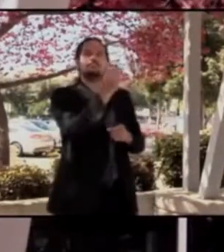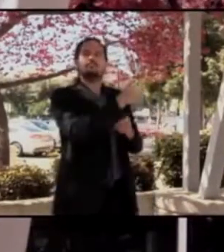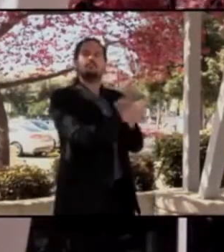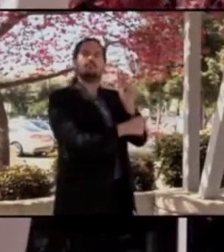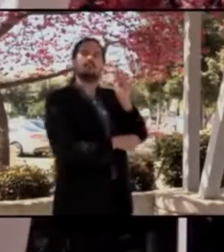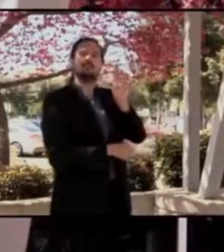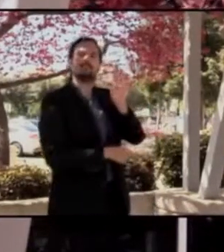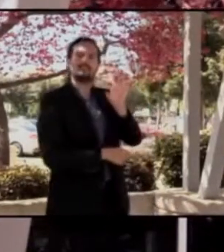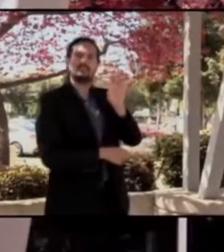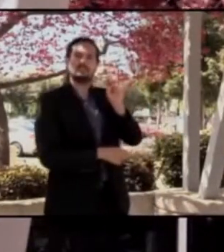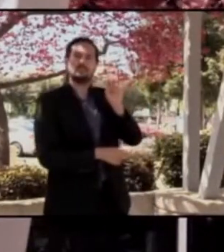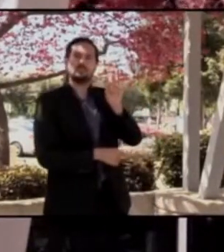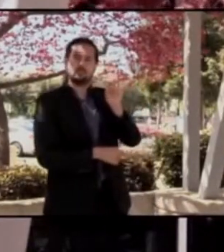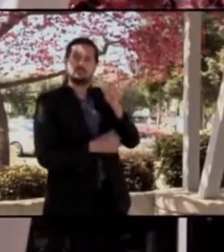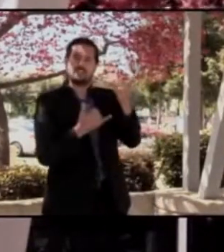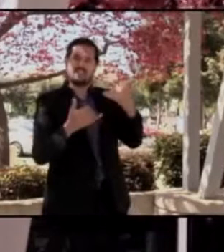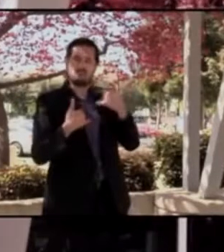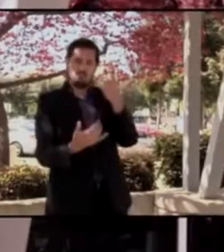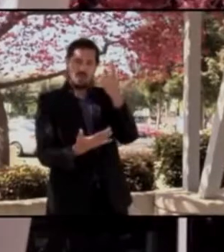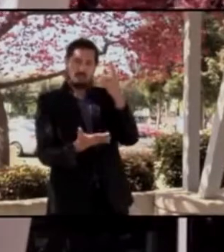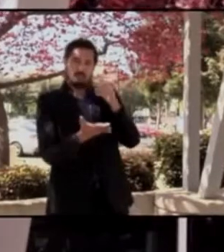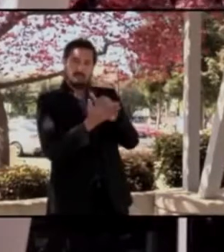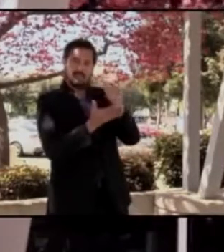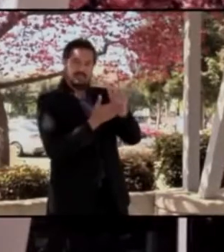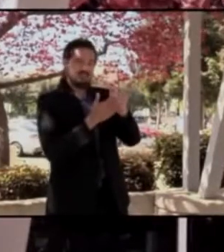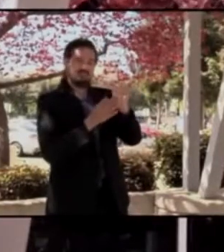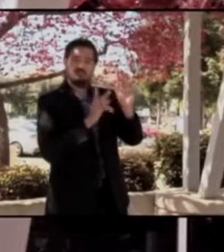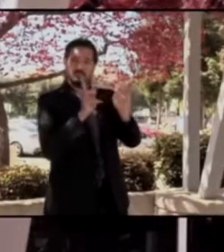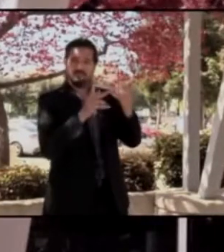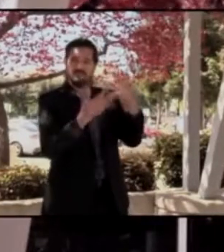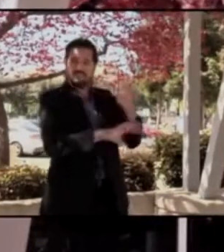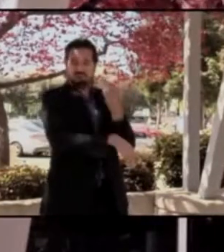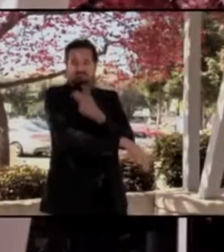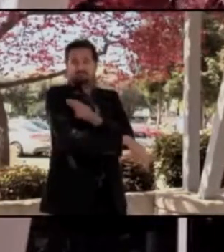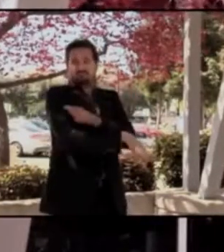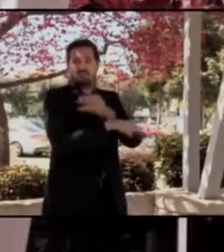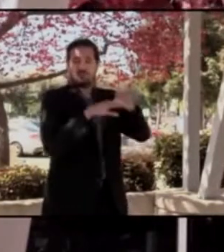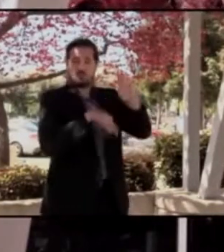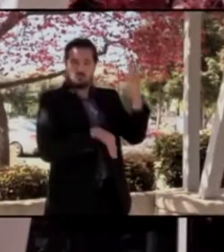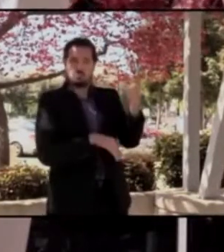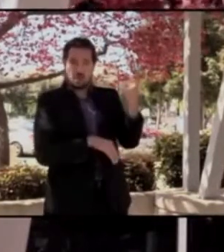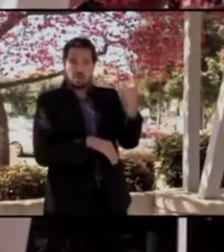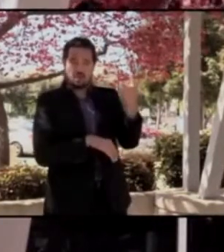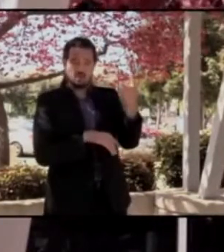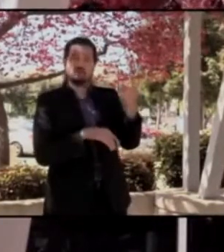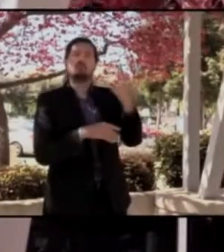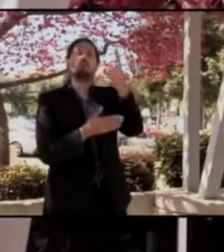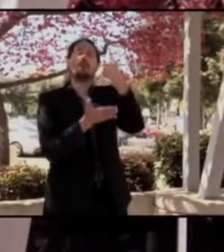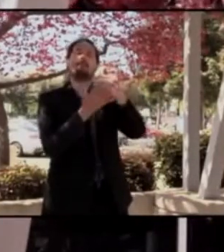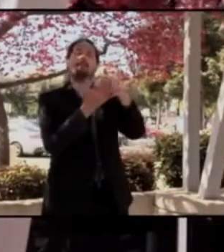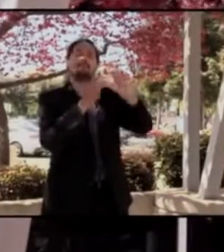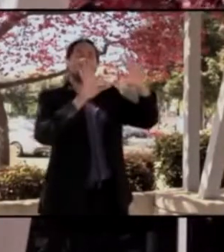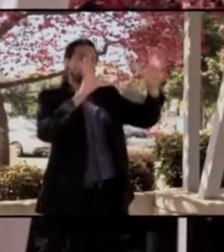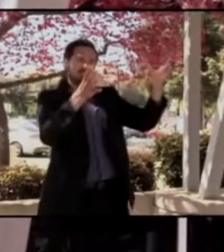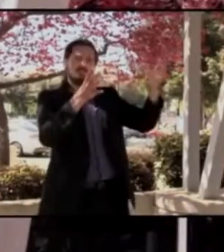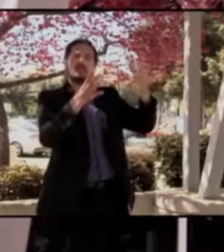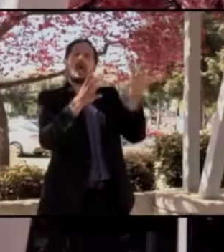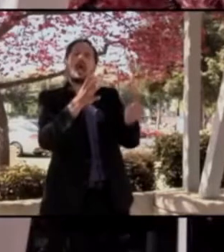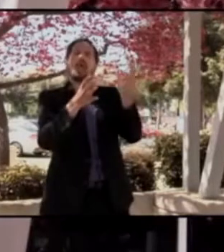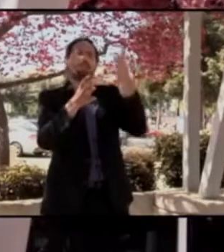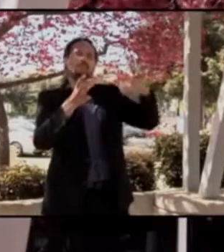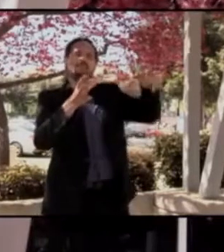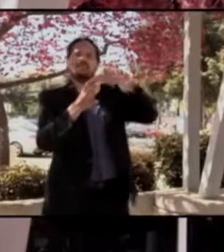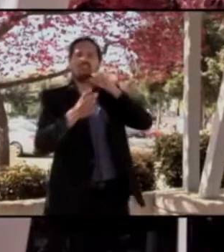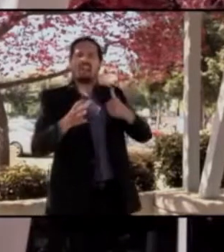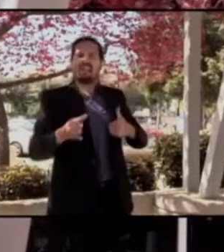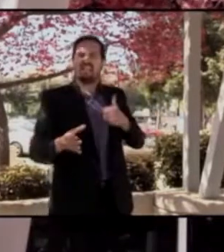County may be part of that group? Or is it a significant amount? I can't remember exactly. Right. The 1 million doses, these are